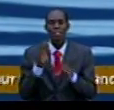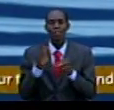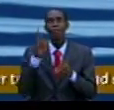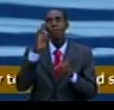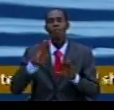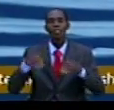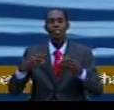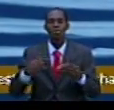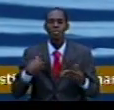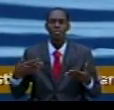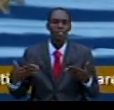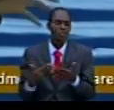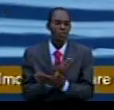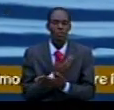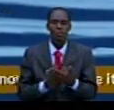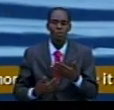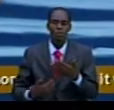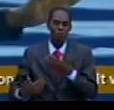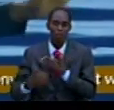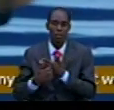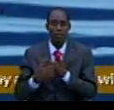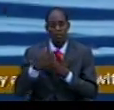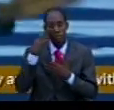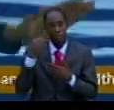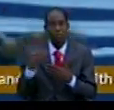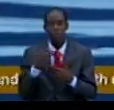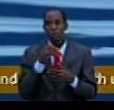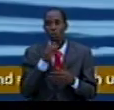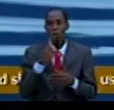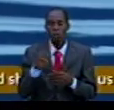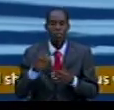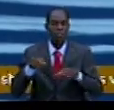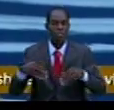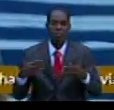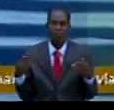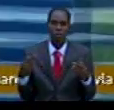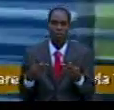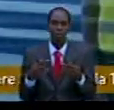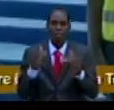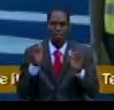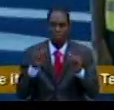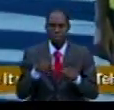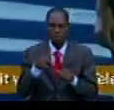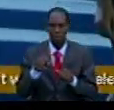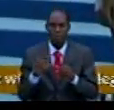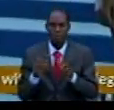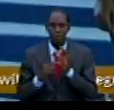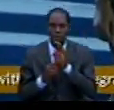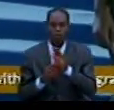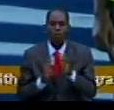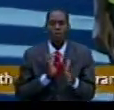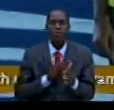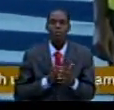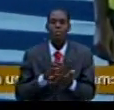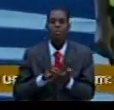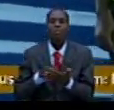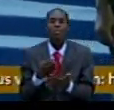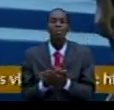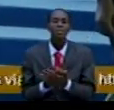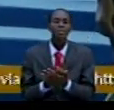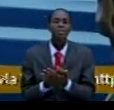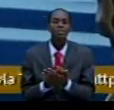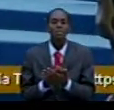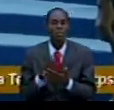I was feeling before, the pain I had, I don't know, can't feel any. Can you bend down? Bend down, come up. Bend down